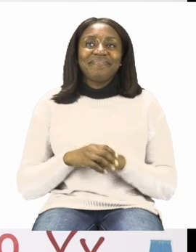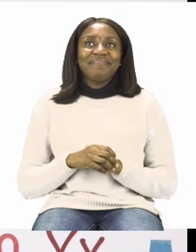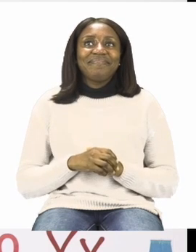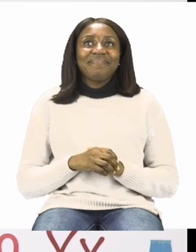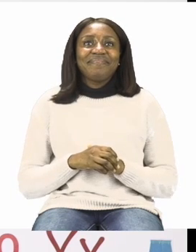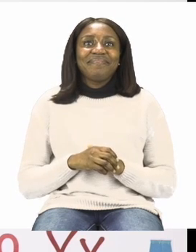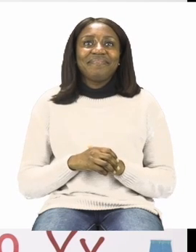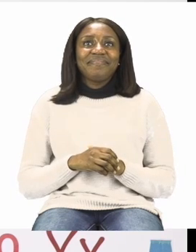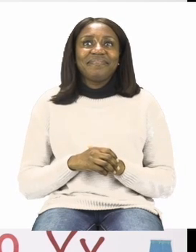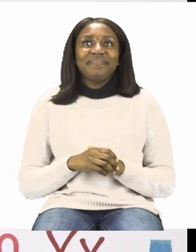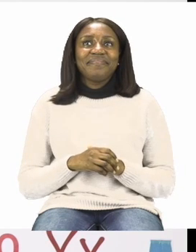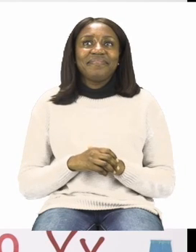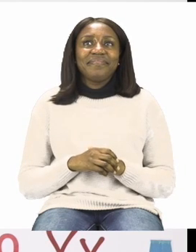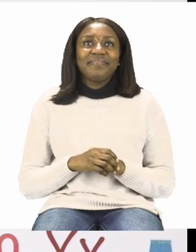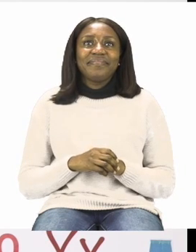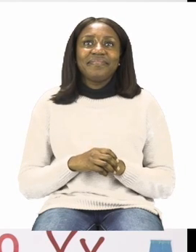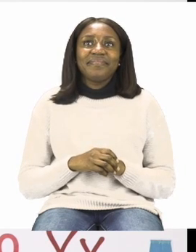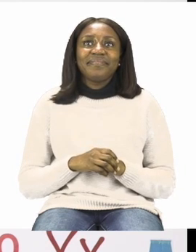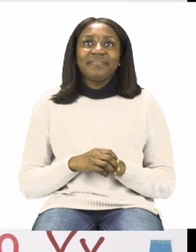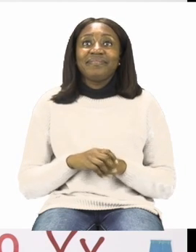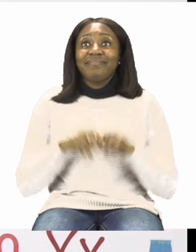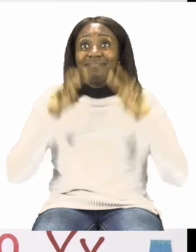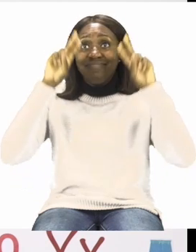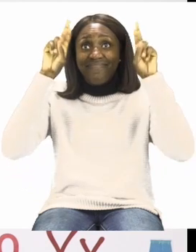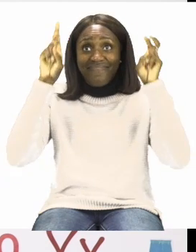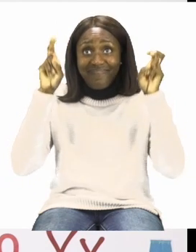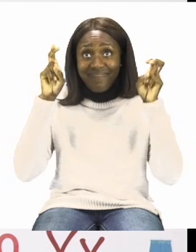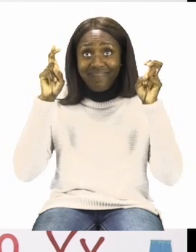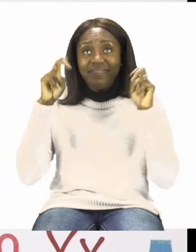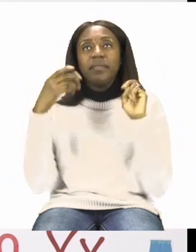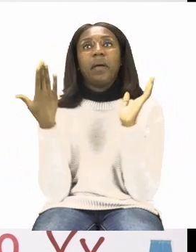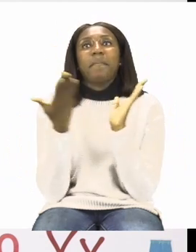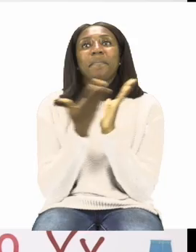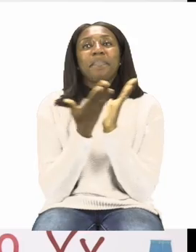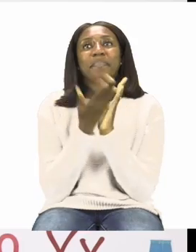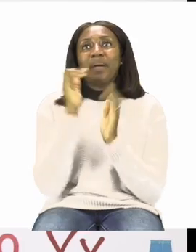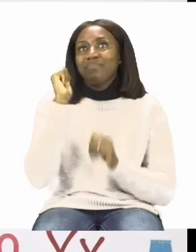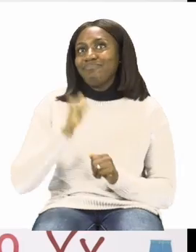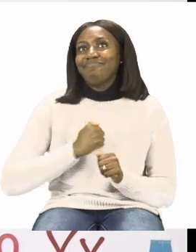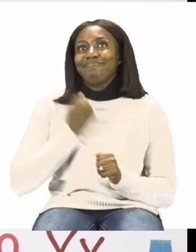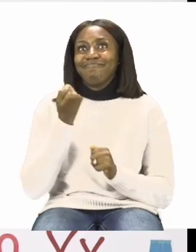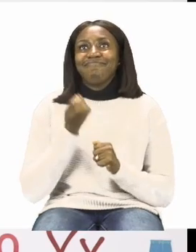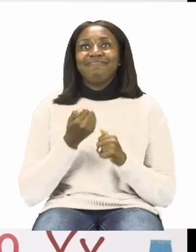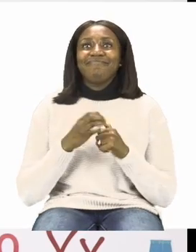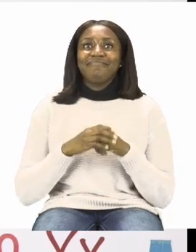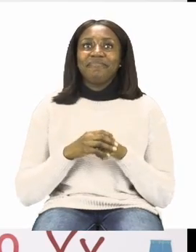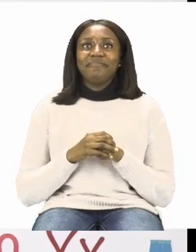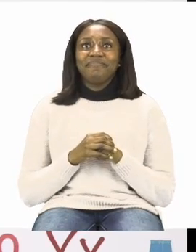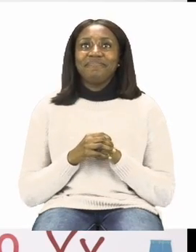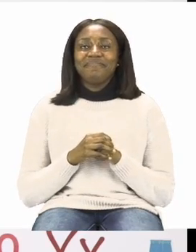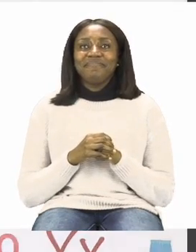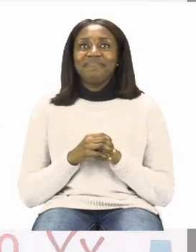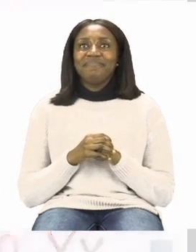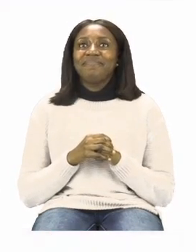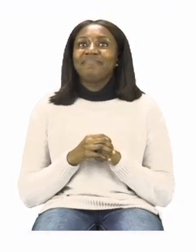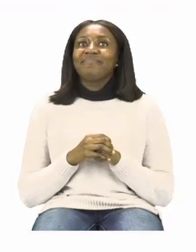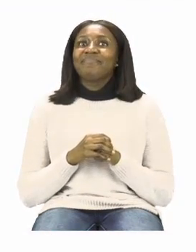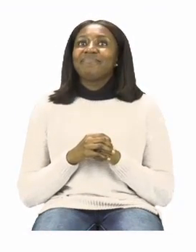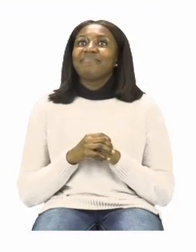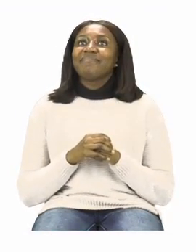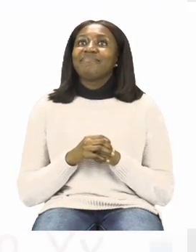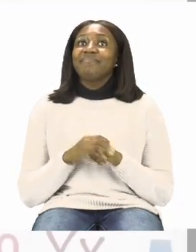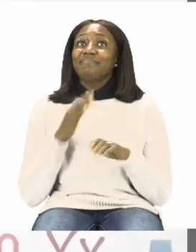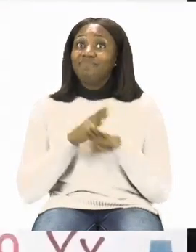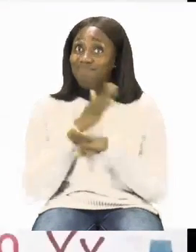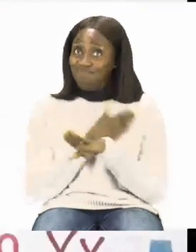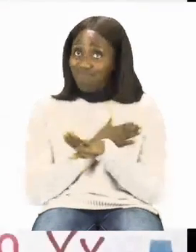Teacher Hartung, and our theme this week is My School. Now,